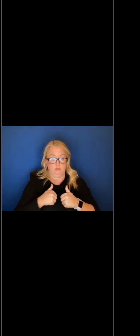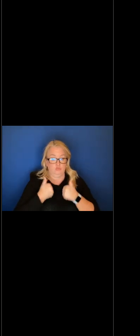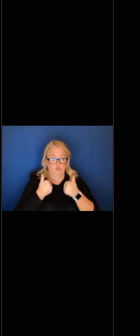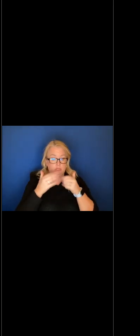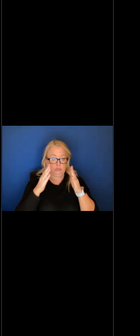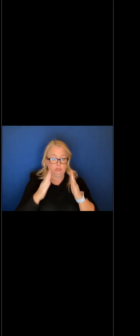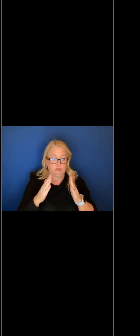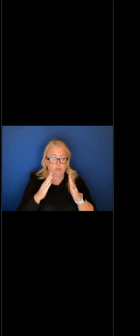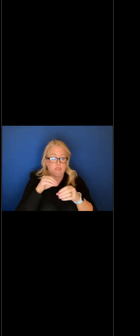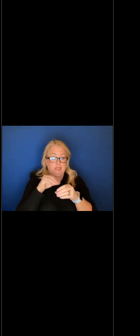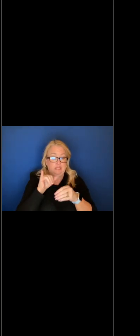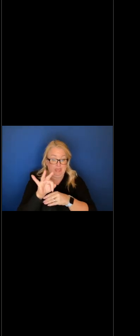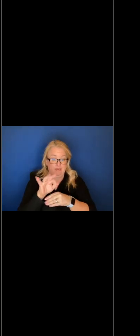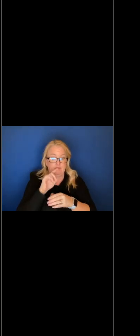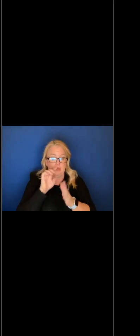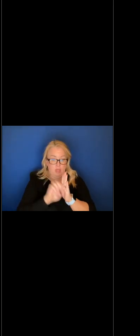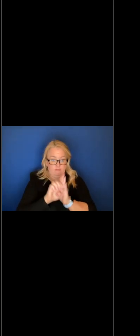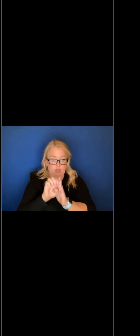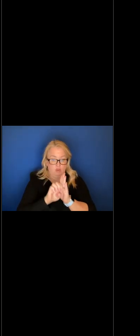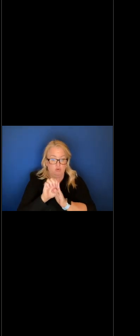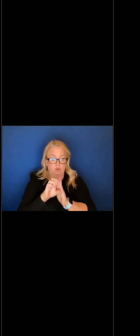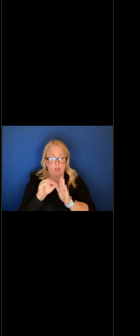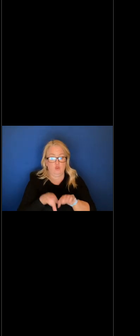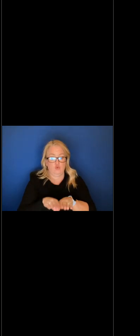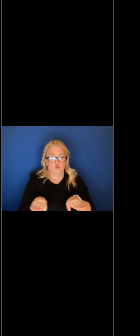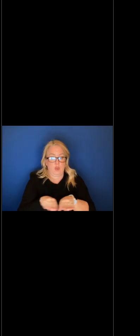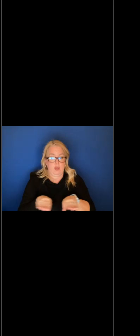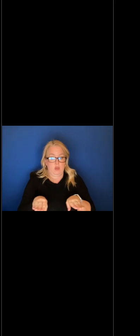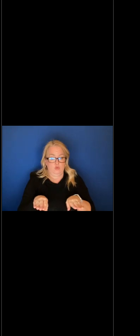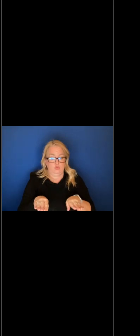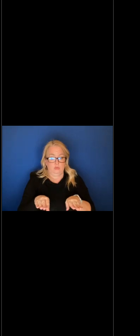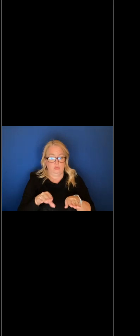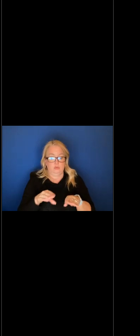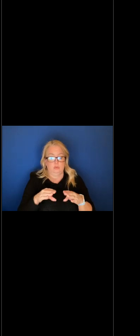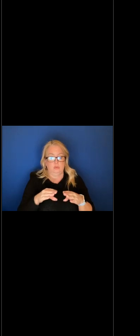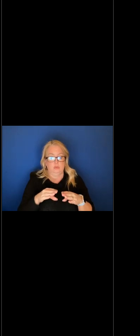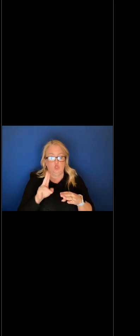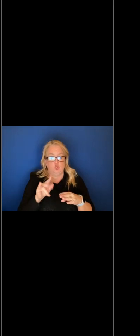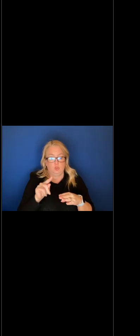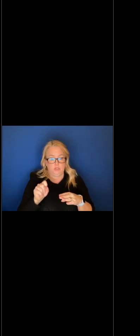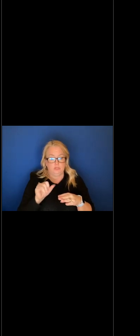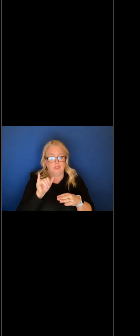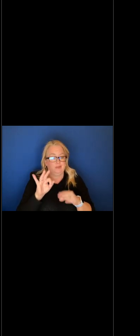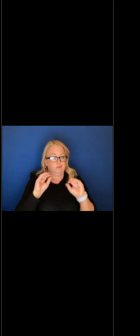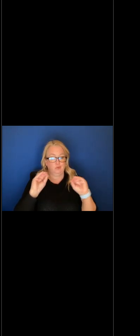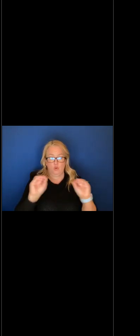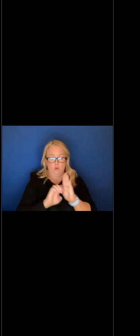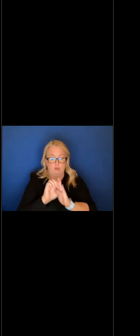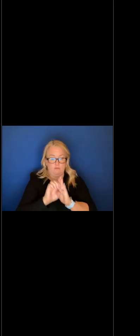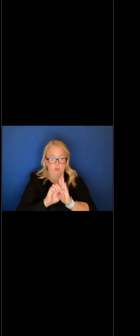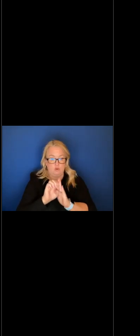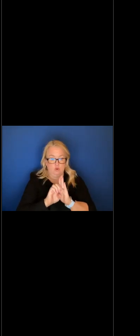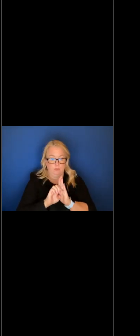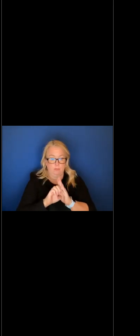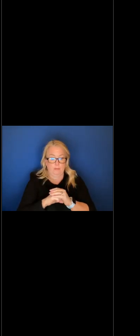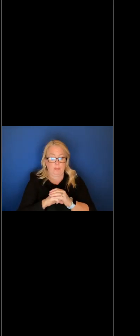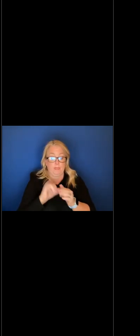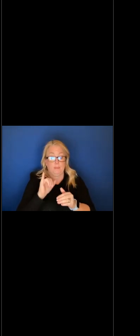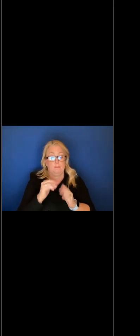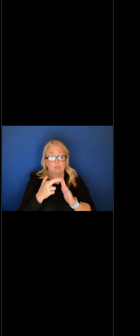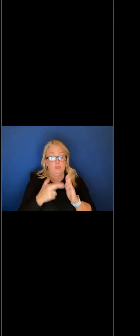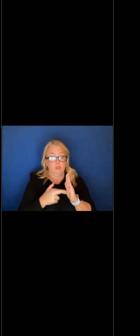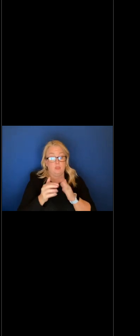if there is an elevator, and ground floor units if there is no elevator. The